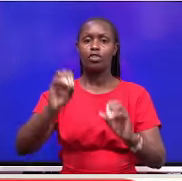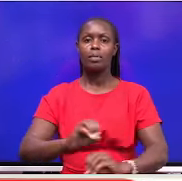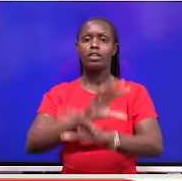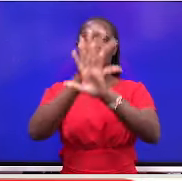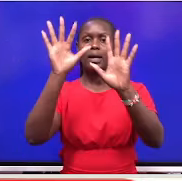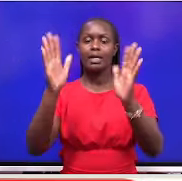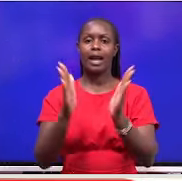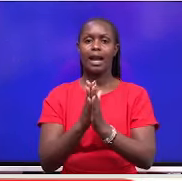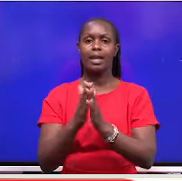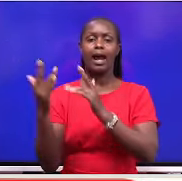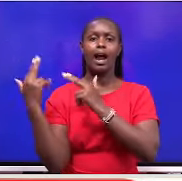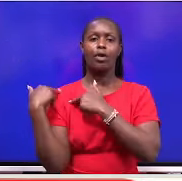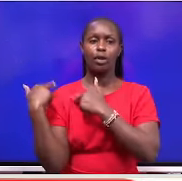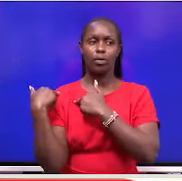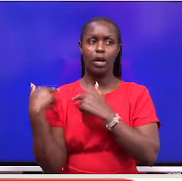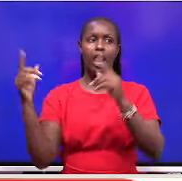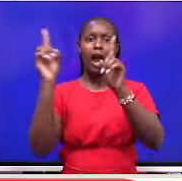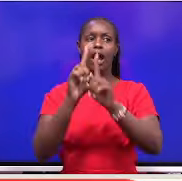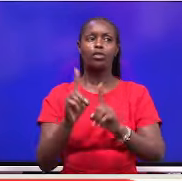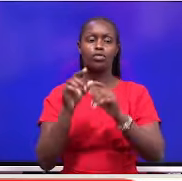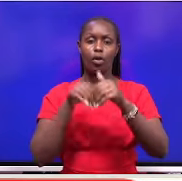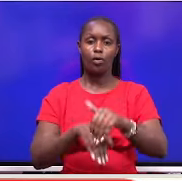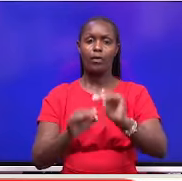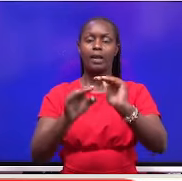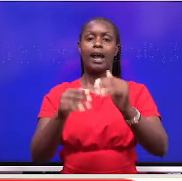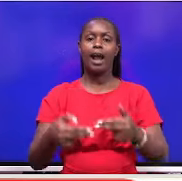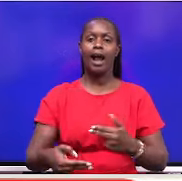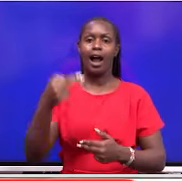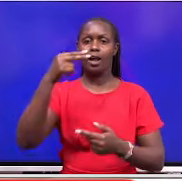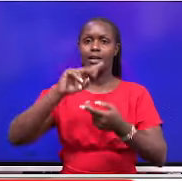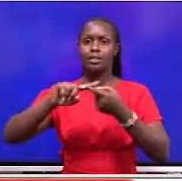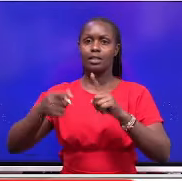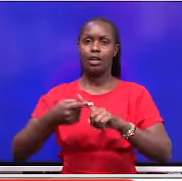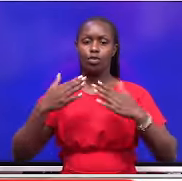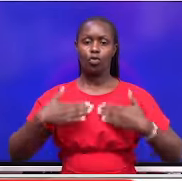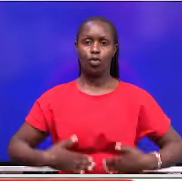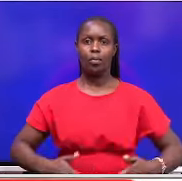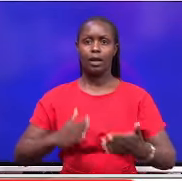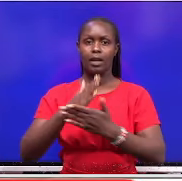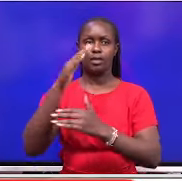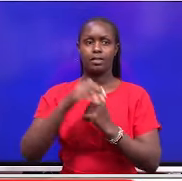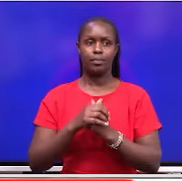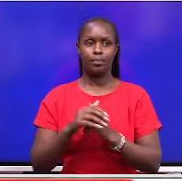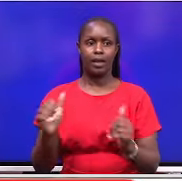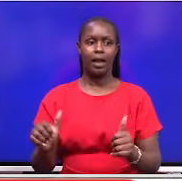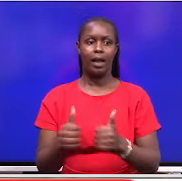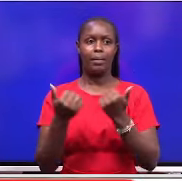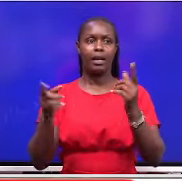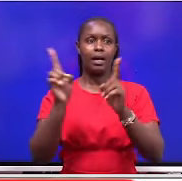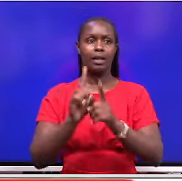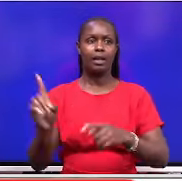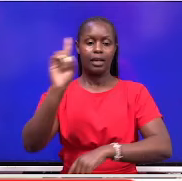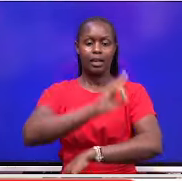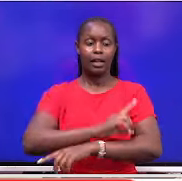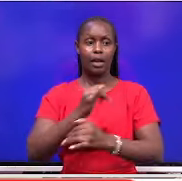accountable and to comply with high standards of human rights and fundamental freedoms. This comes at a day after the president pronounced